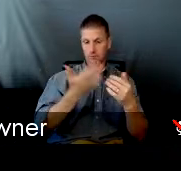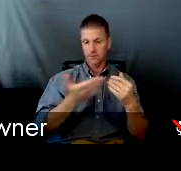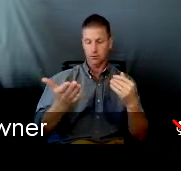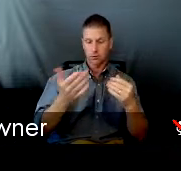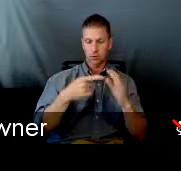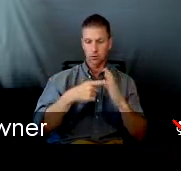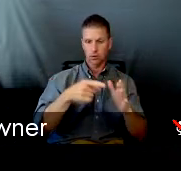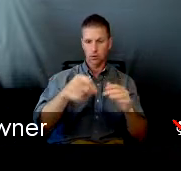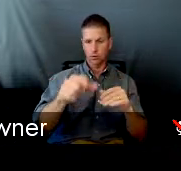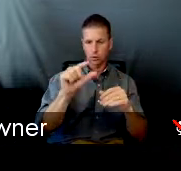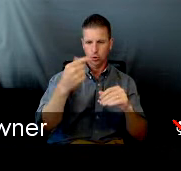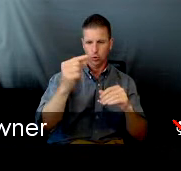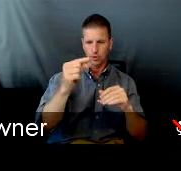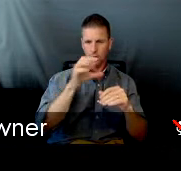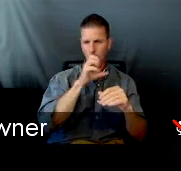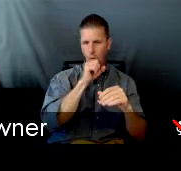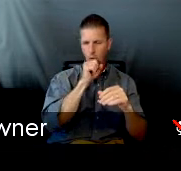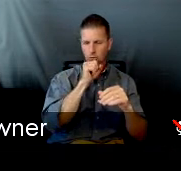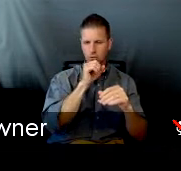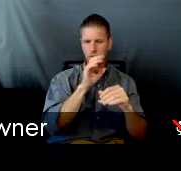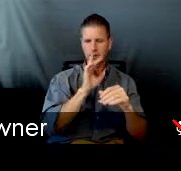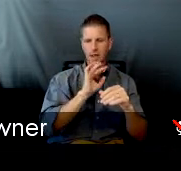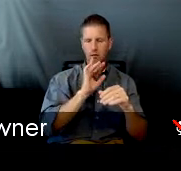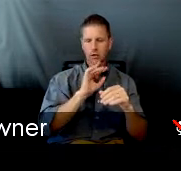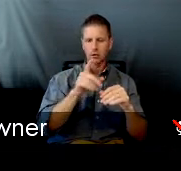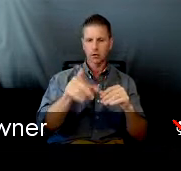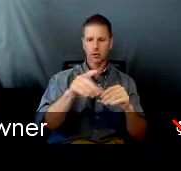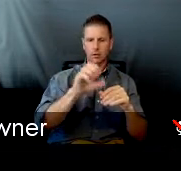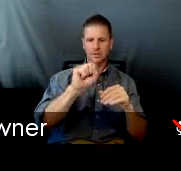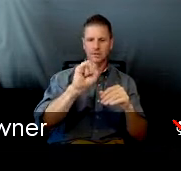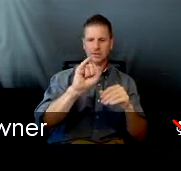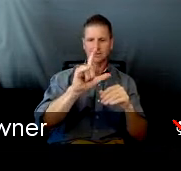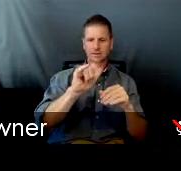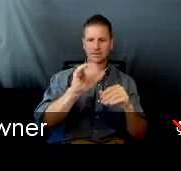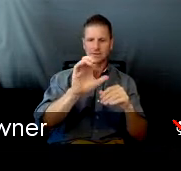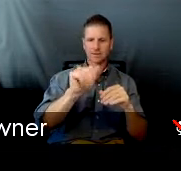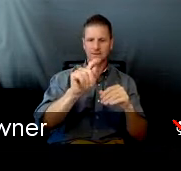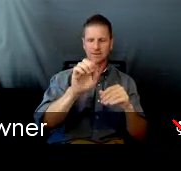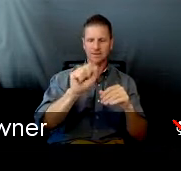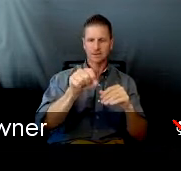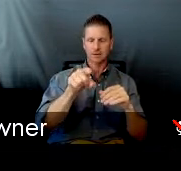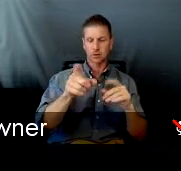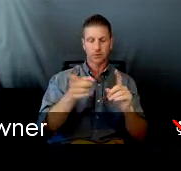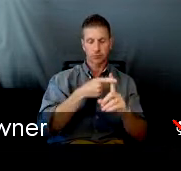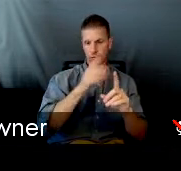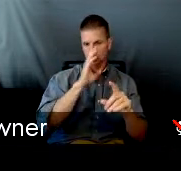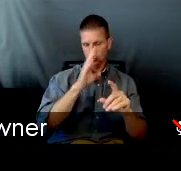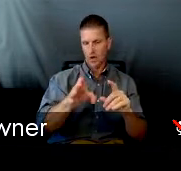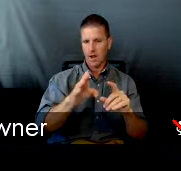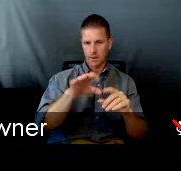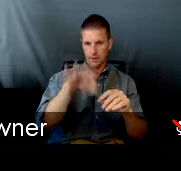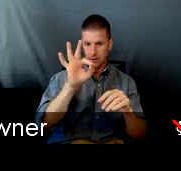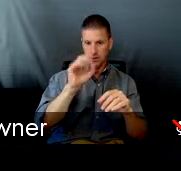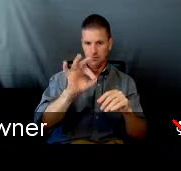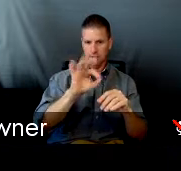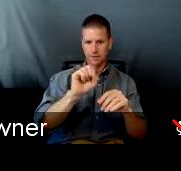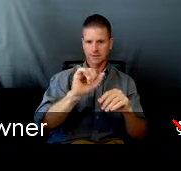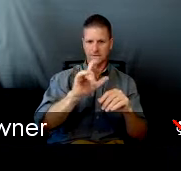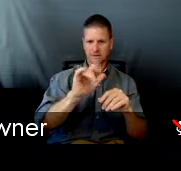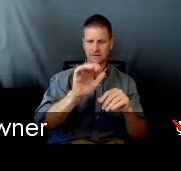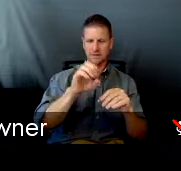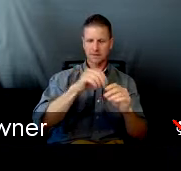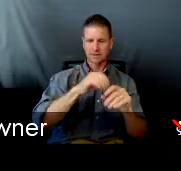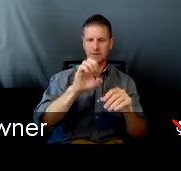of green orangish color are silicates, and this was the first direct detection of silicates in an